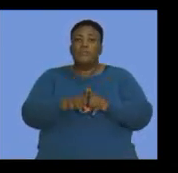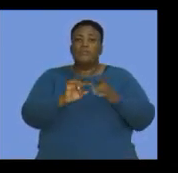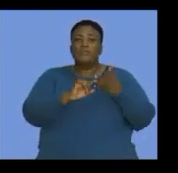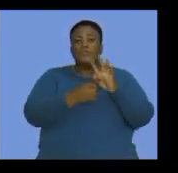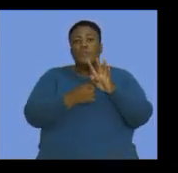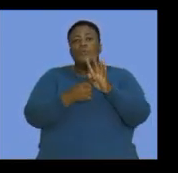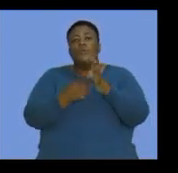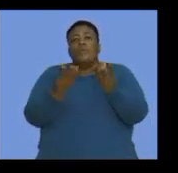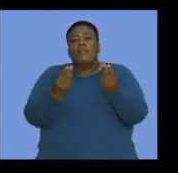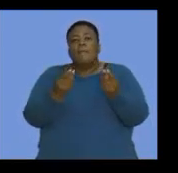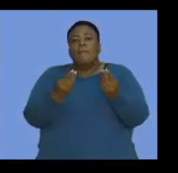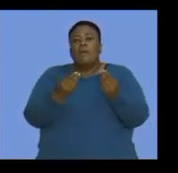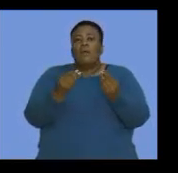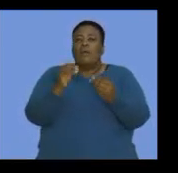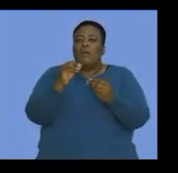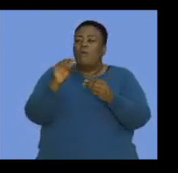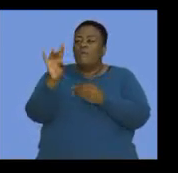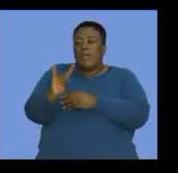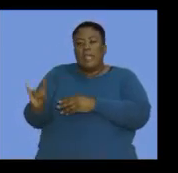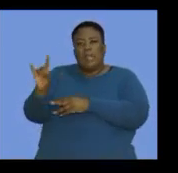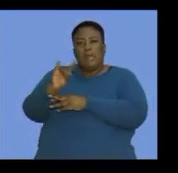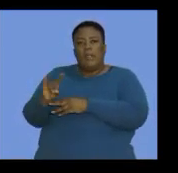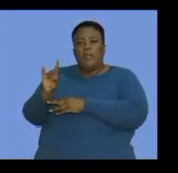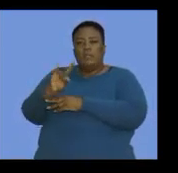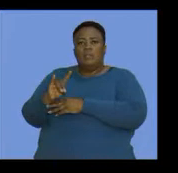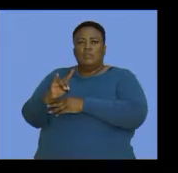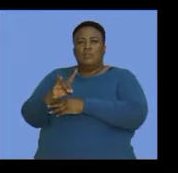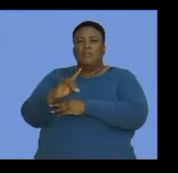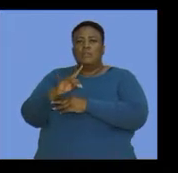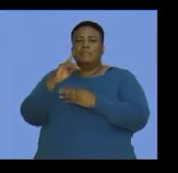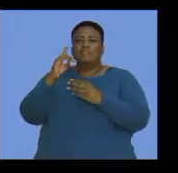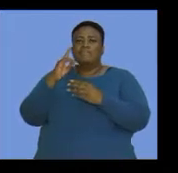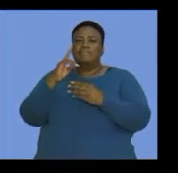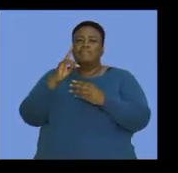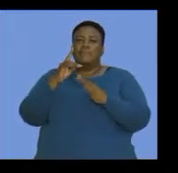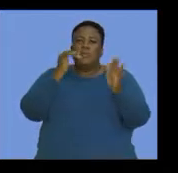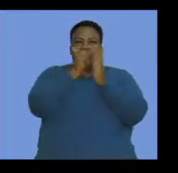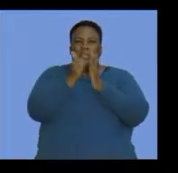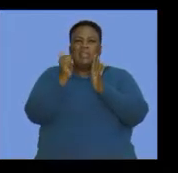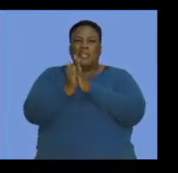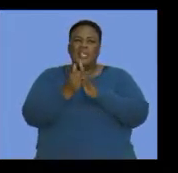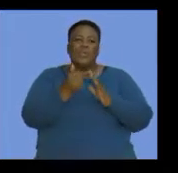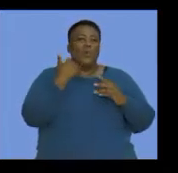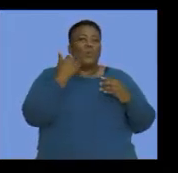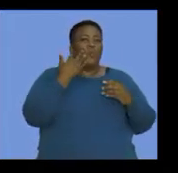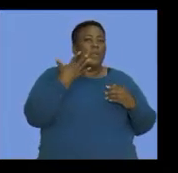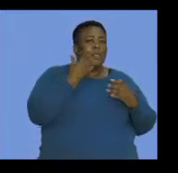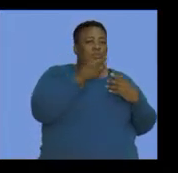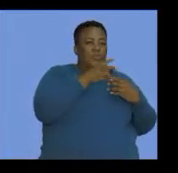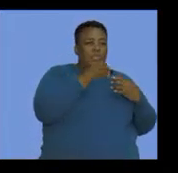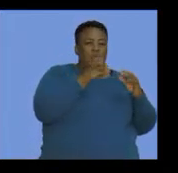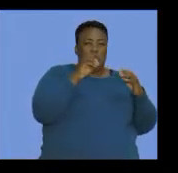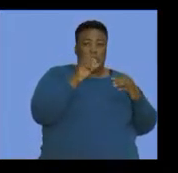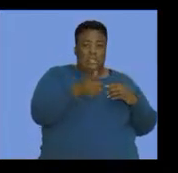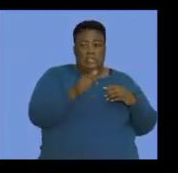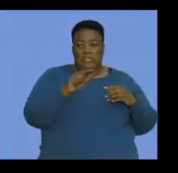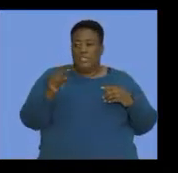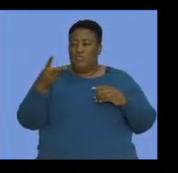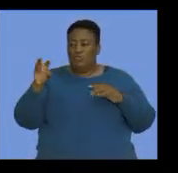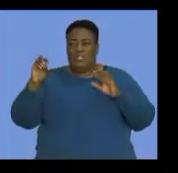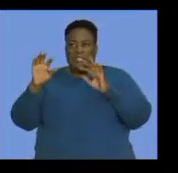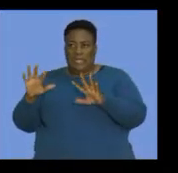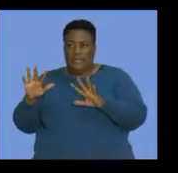the number of animals that have been poached over 2006 till 2010. So we've got the Kruger National